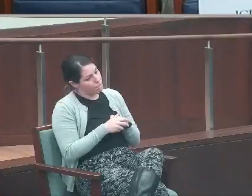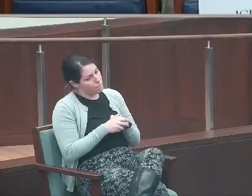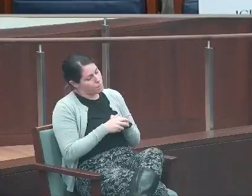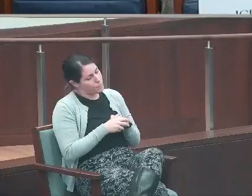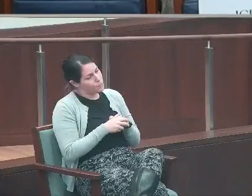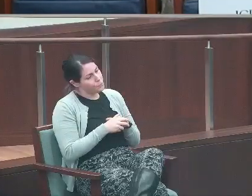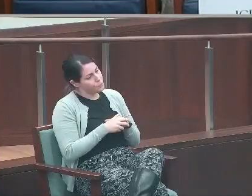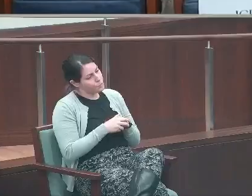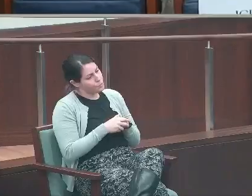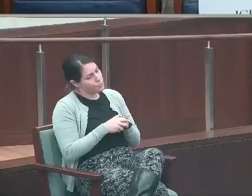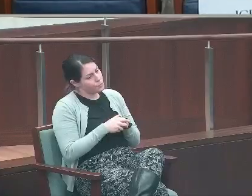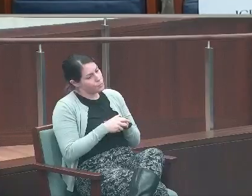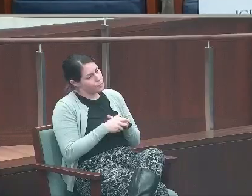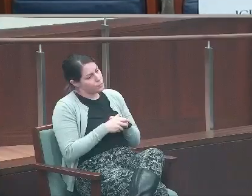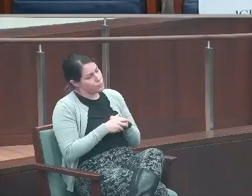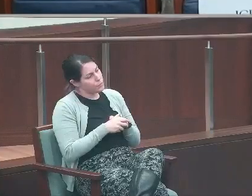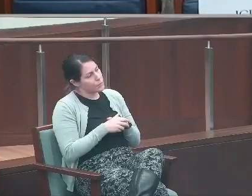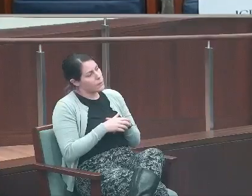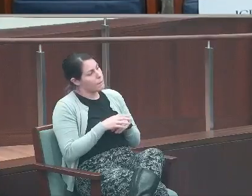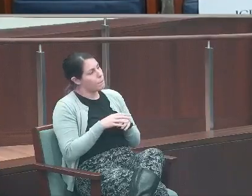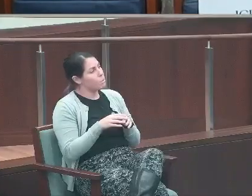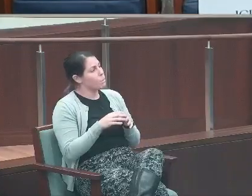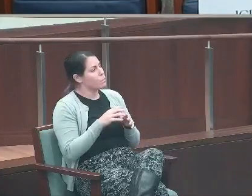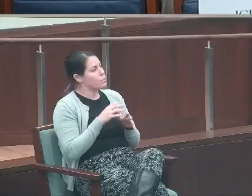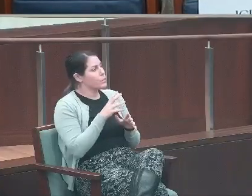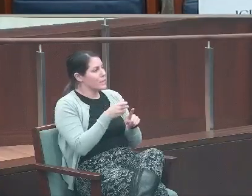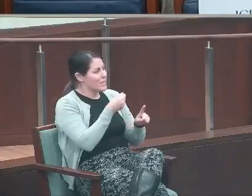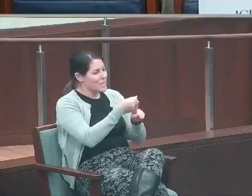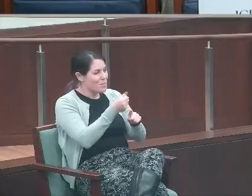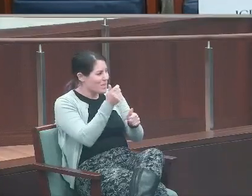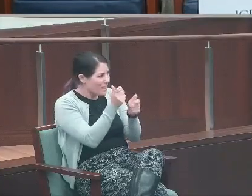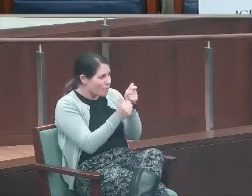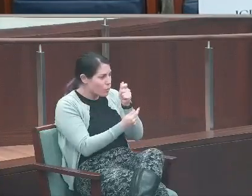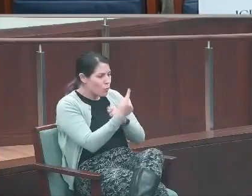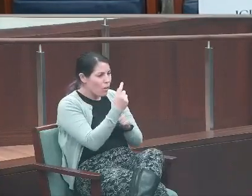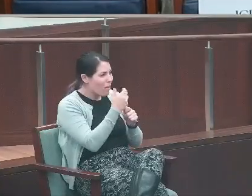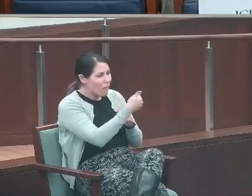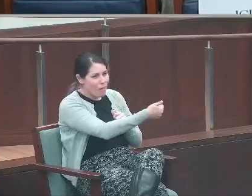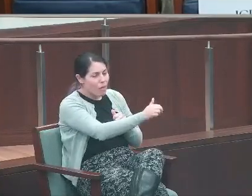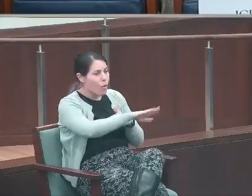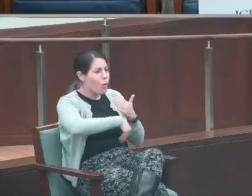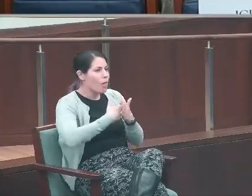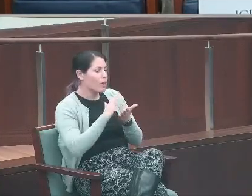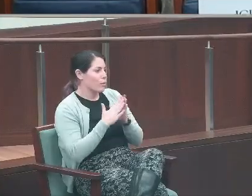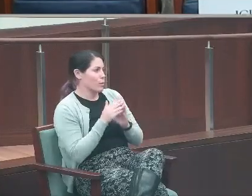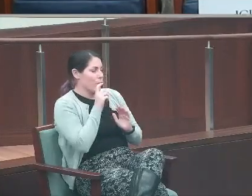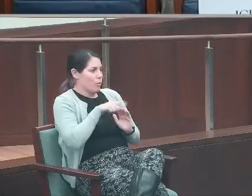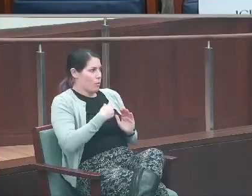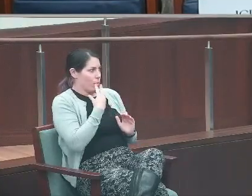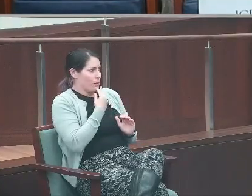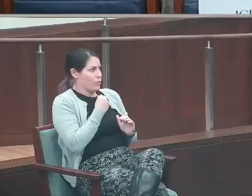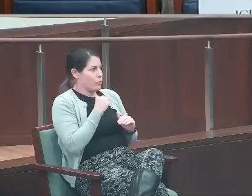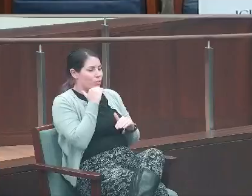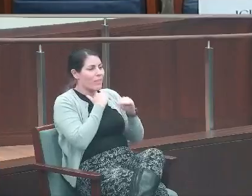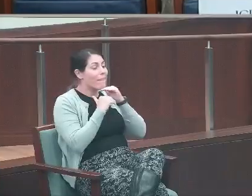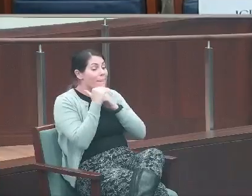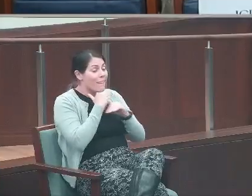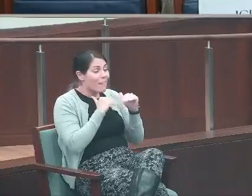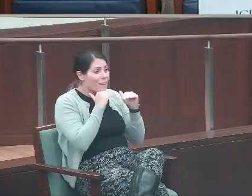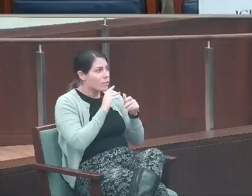so too as democratic norms and institutions, as the rule of law is eroded, it makes things much more